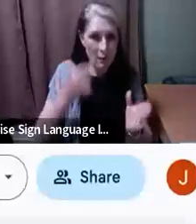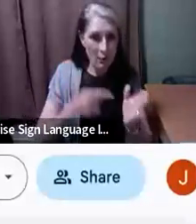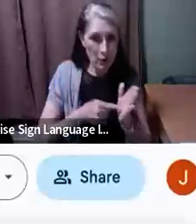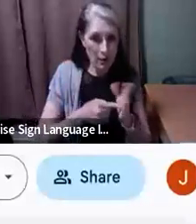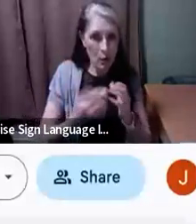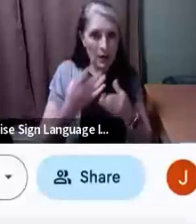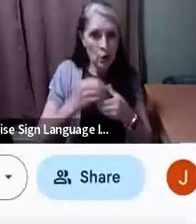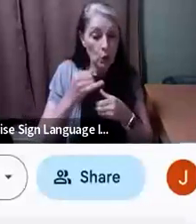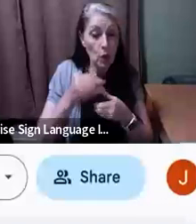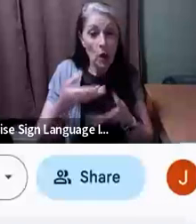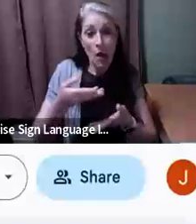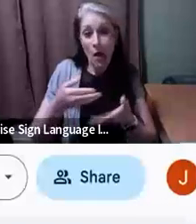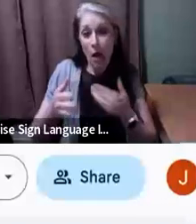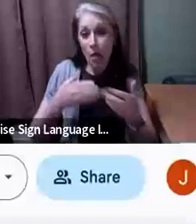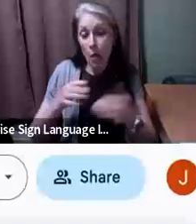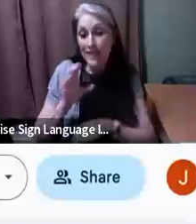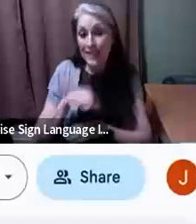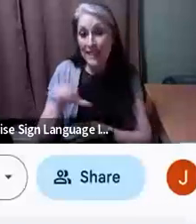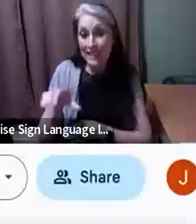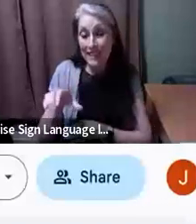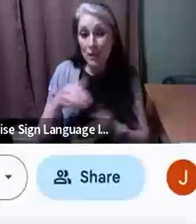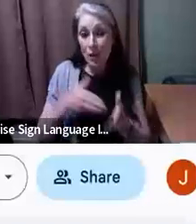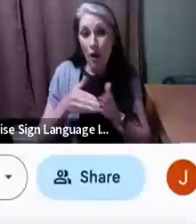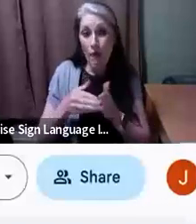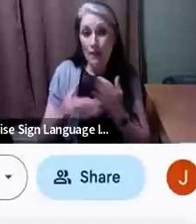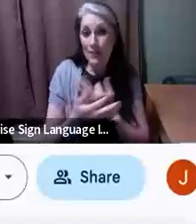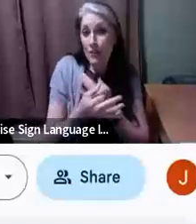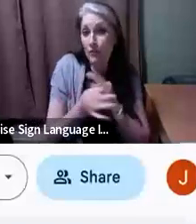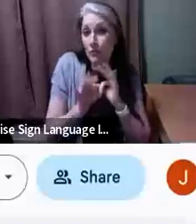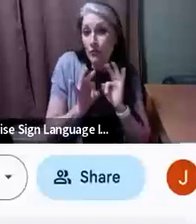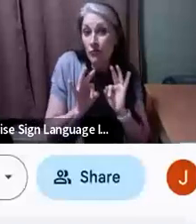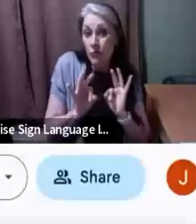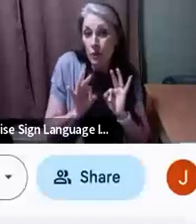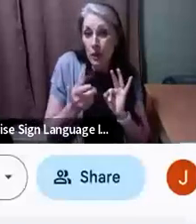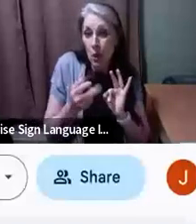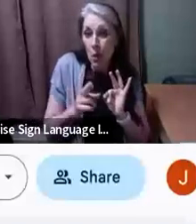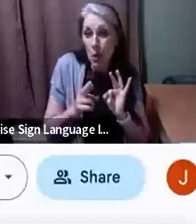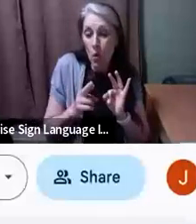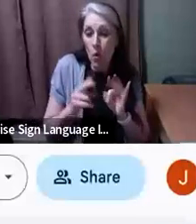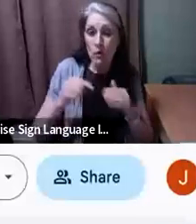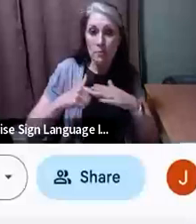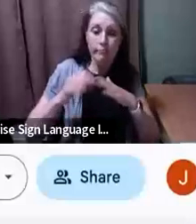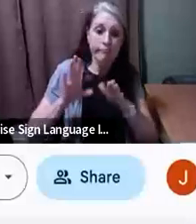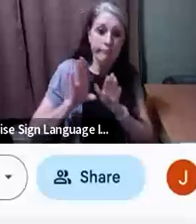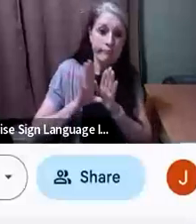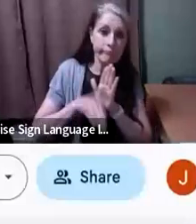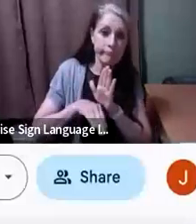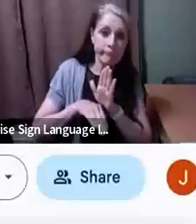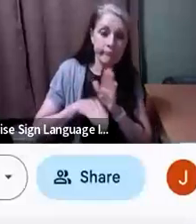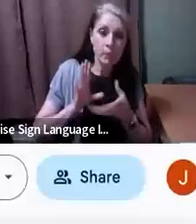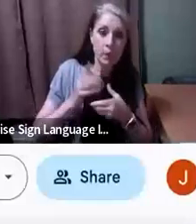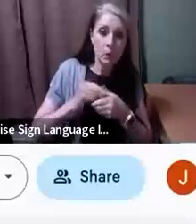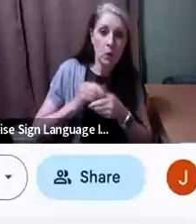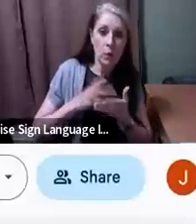that. Otherwise, closed captioning is oftentimes free, or it's very, very low cost to be included in